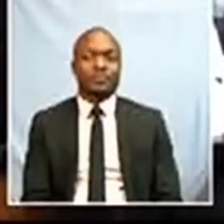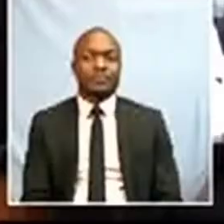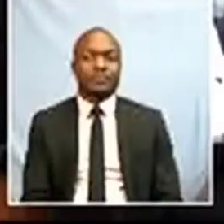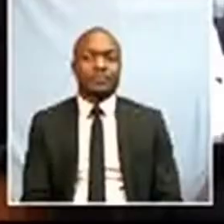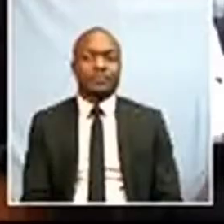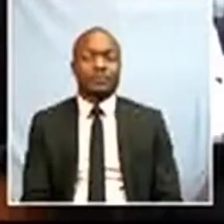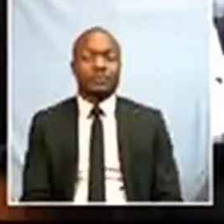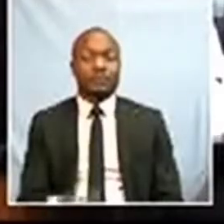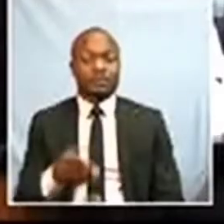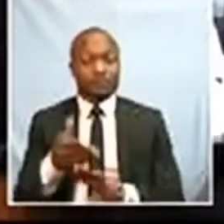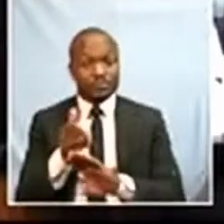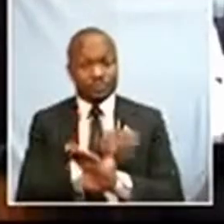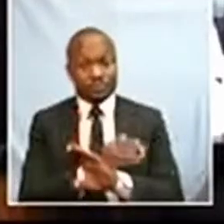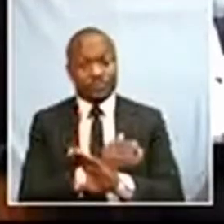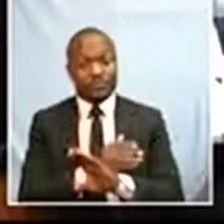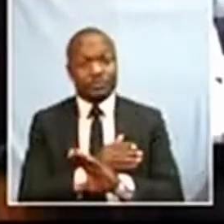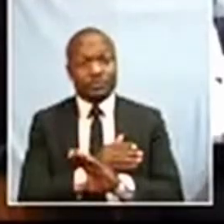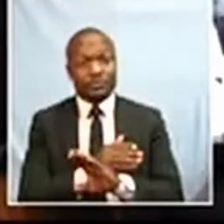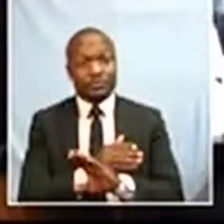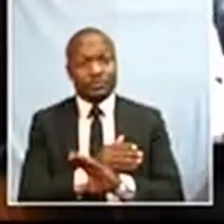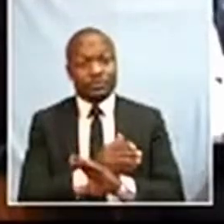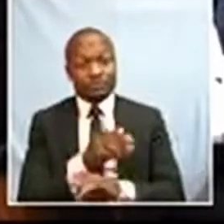Okay, before we go there,